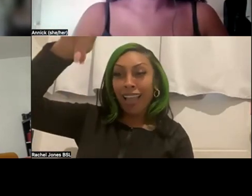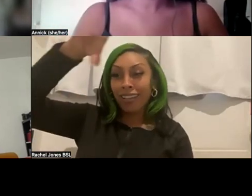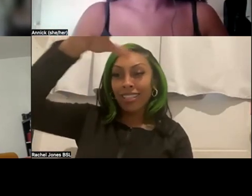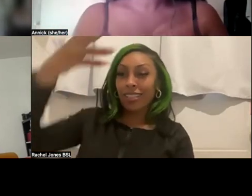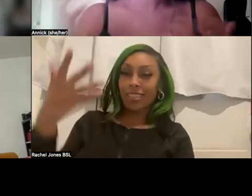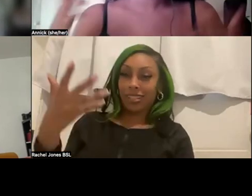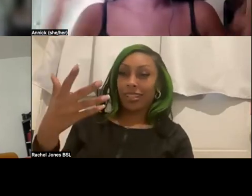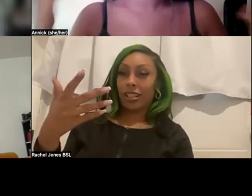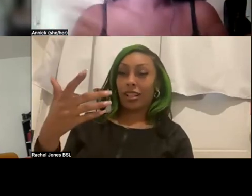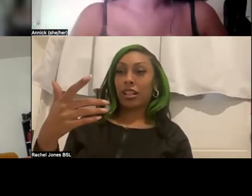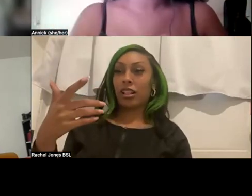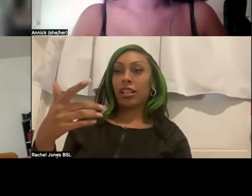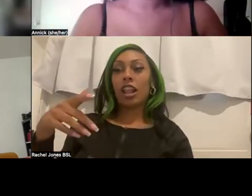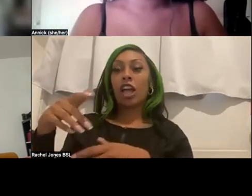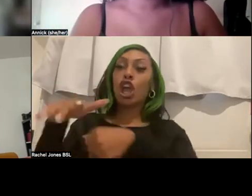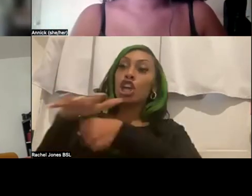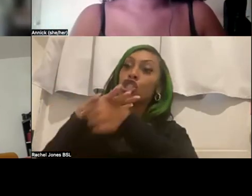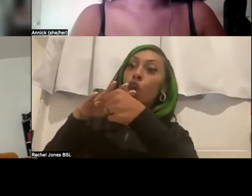of socially conscious